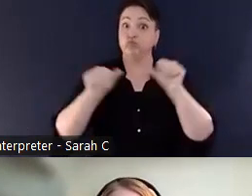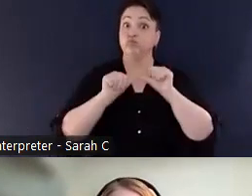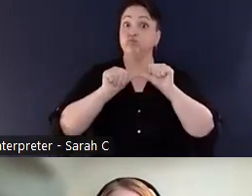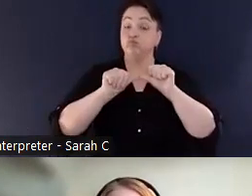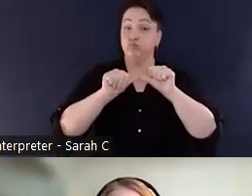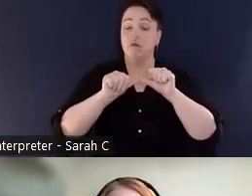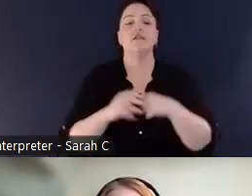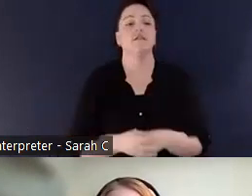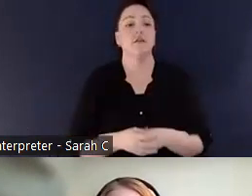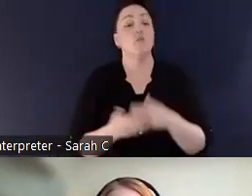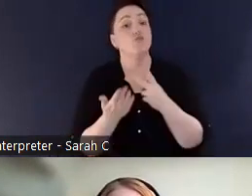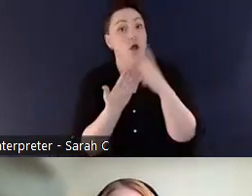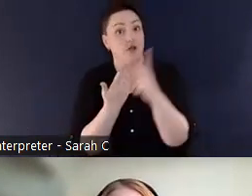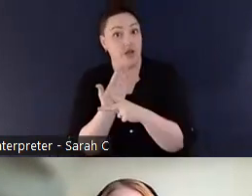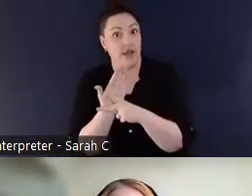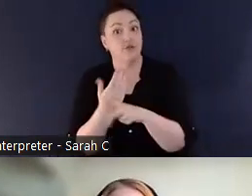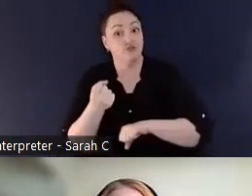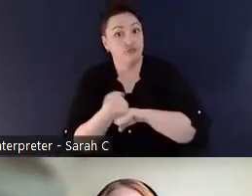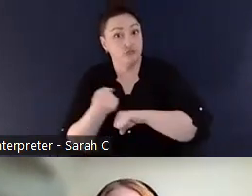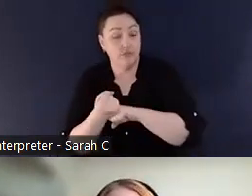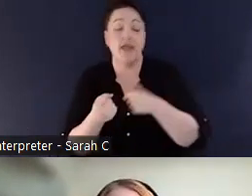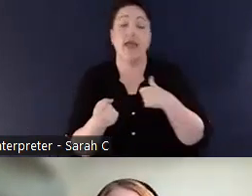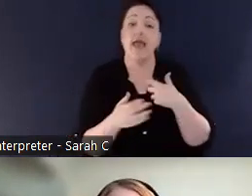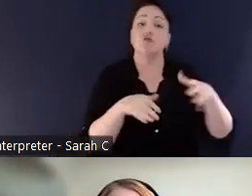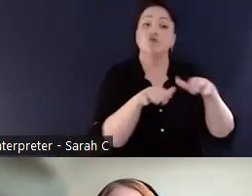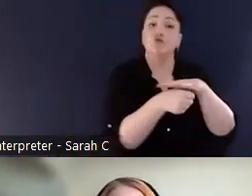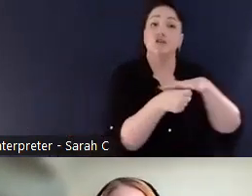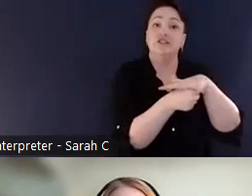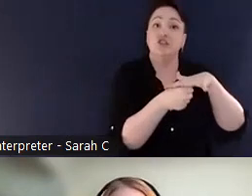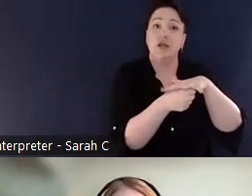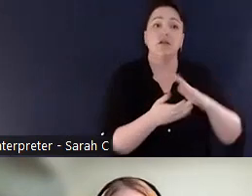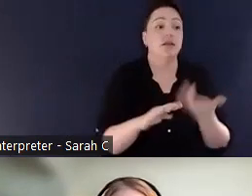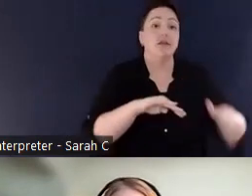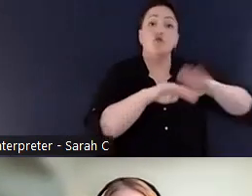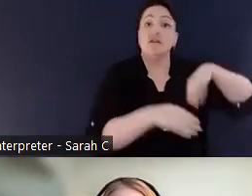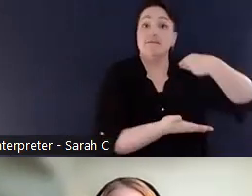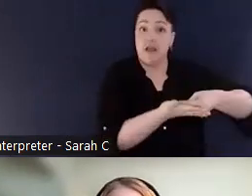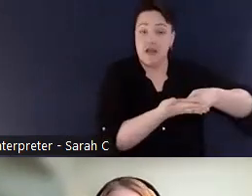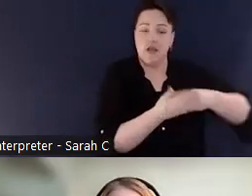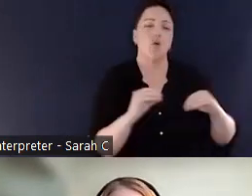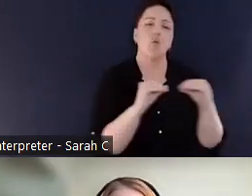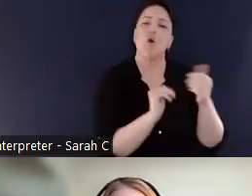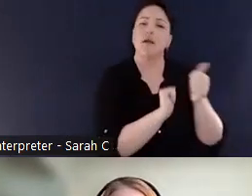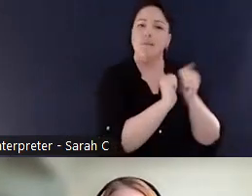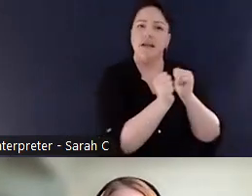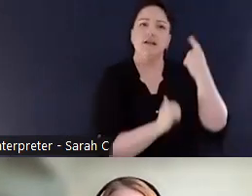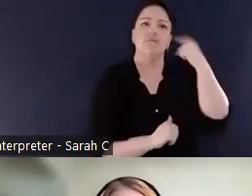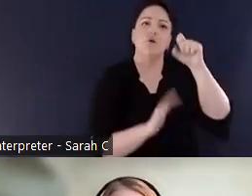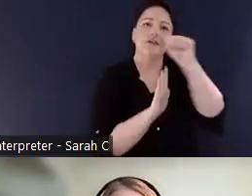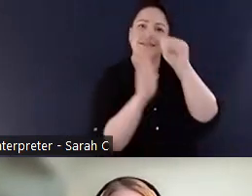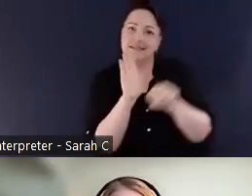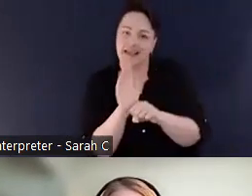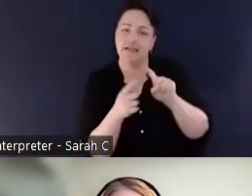increasing funding to our region and making our region more competitive for state and federal funding